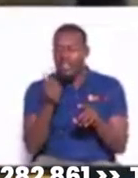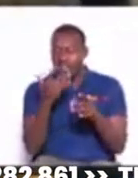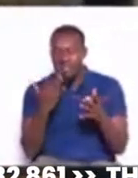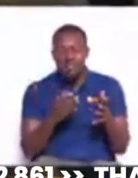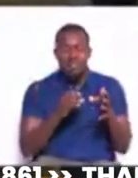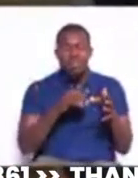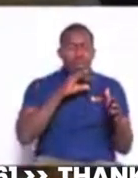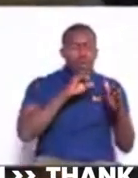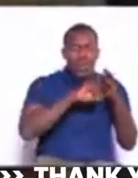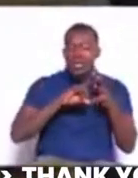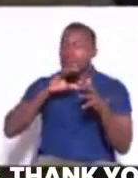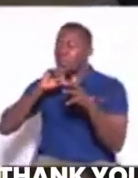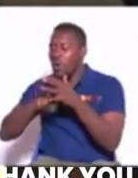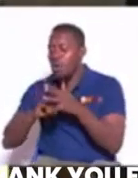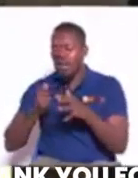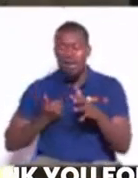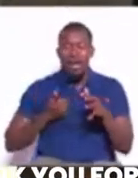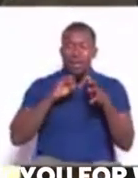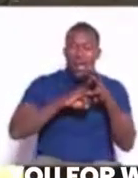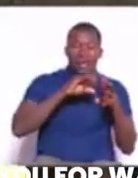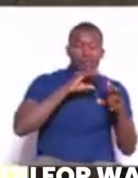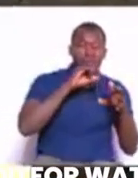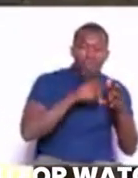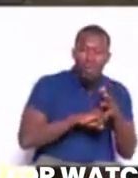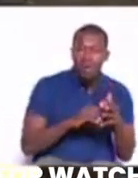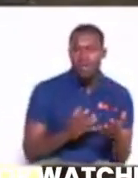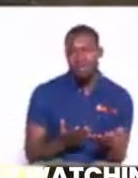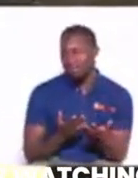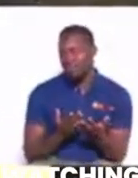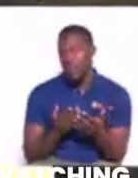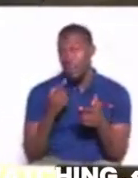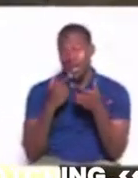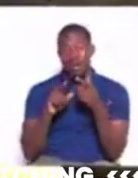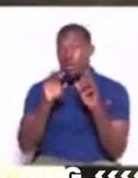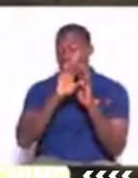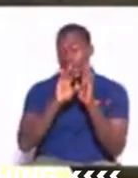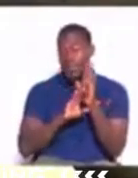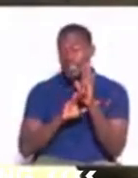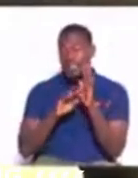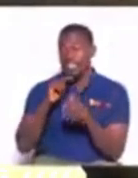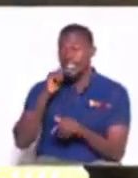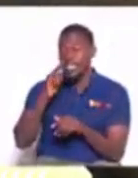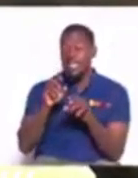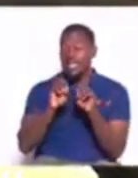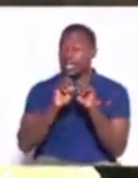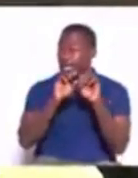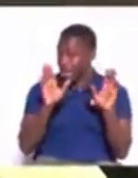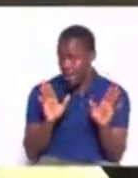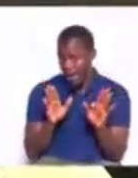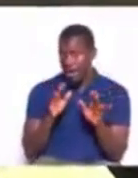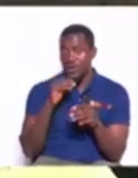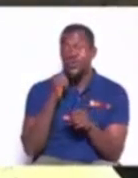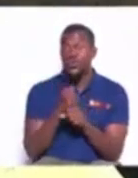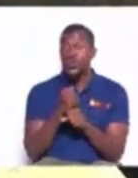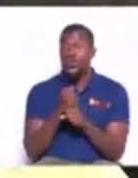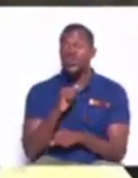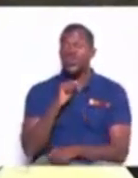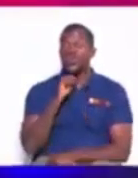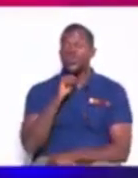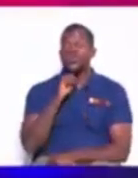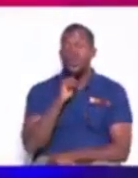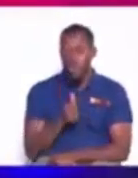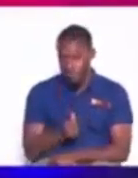somebody else, the commandment still says, it is still relevant, thou shalt not commit